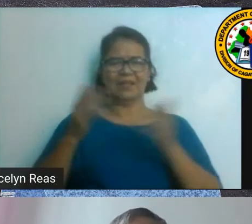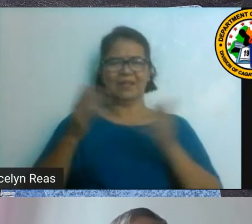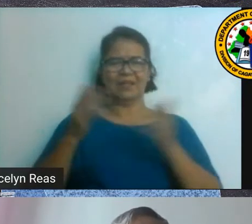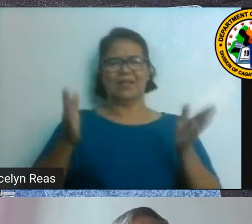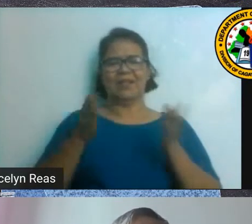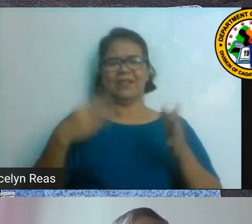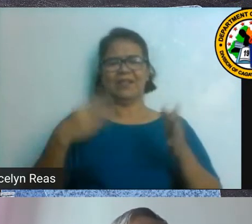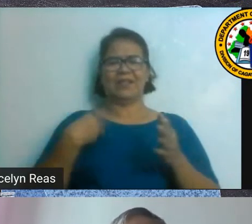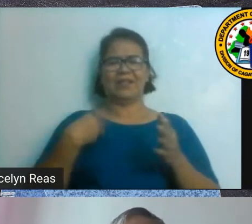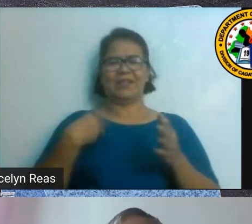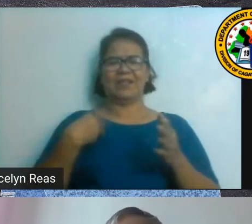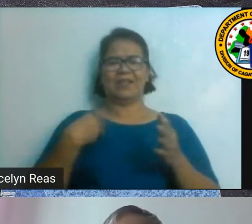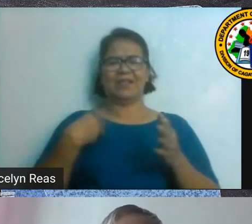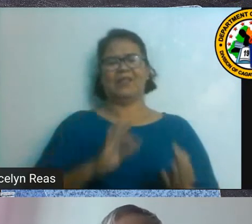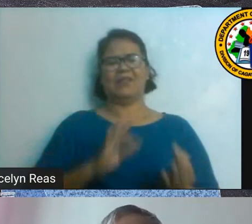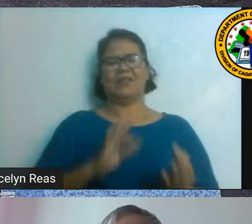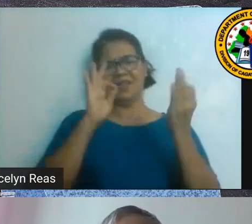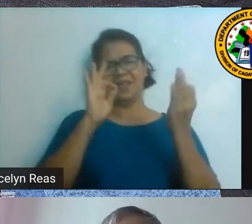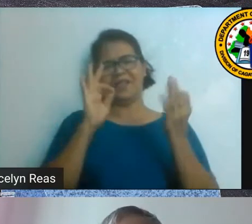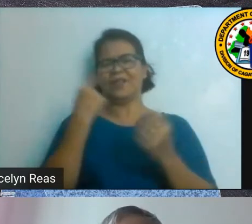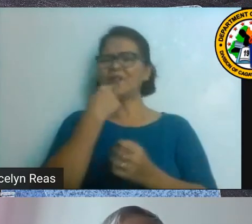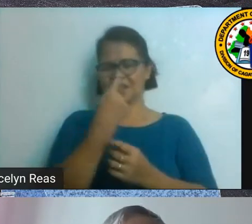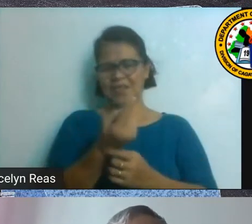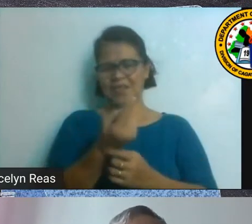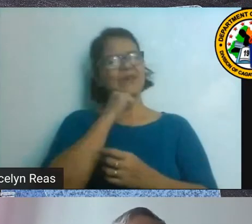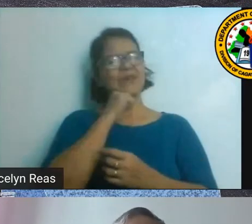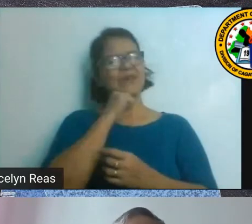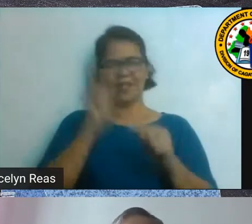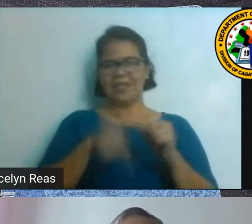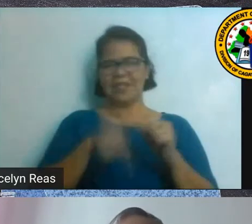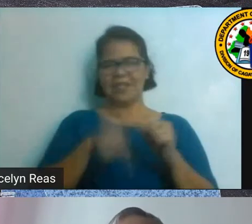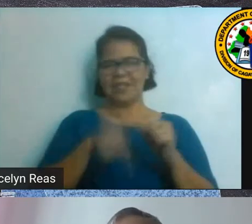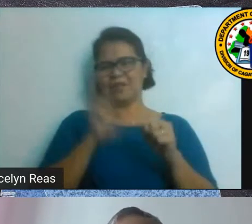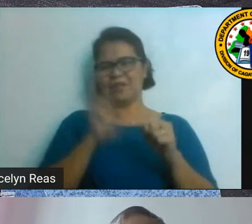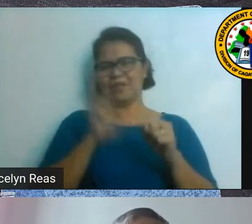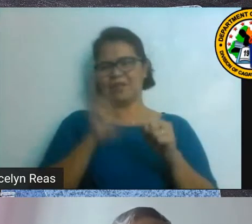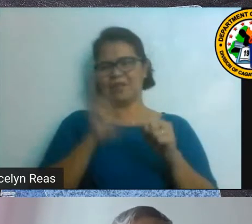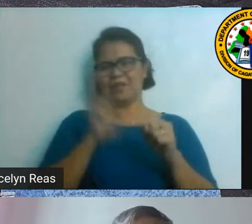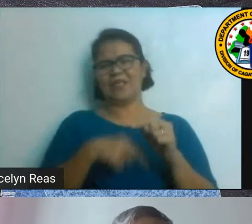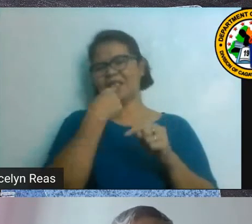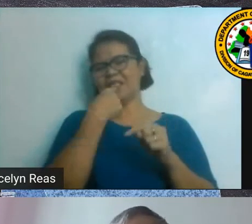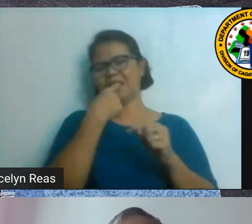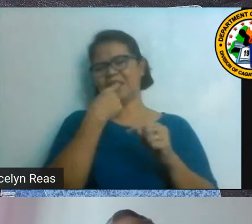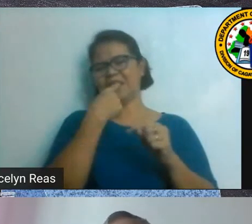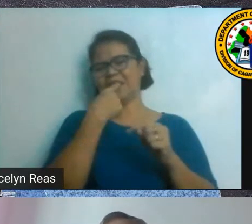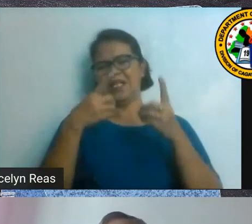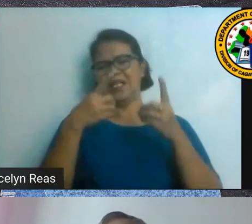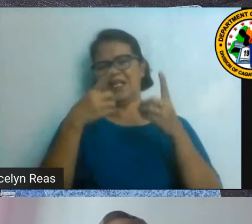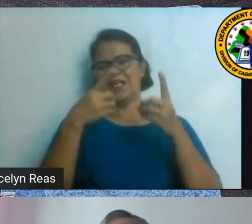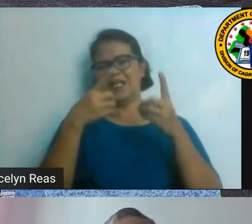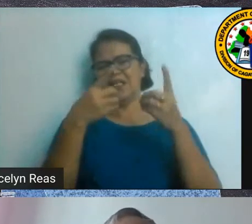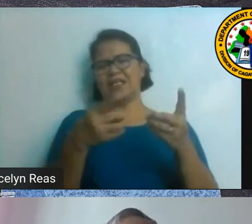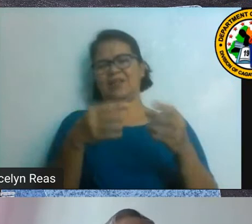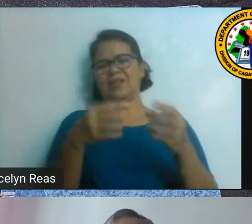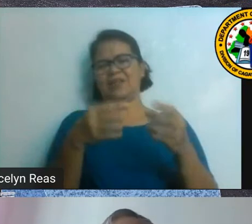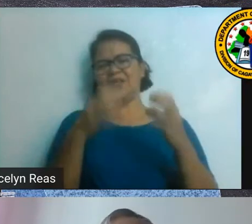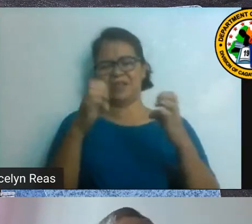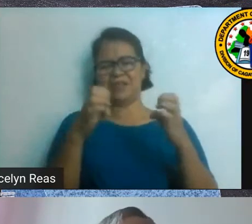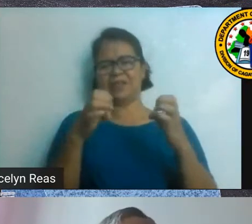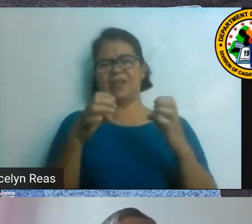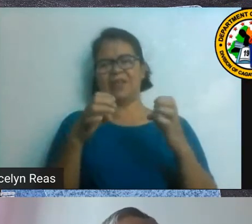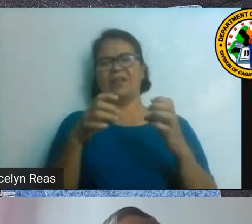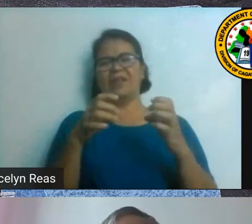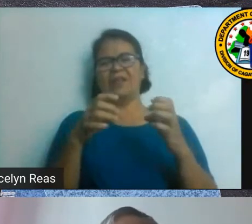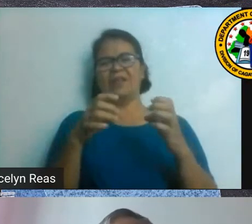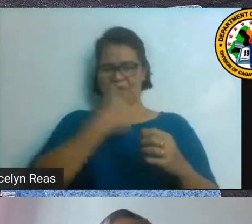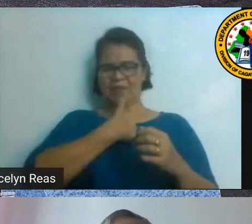deliver if we are just islands unto ourselves. So let us continue to collaborate, work together, open our channels, I